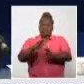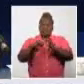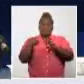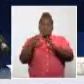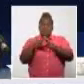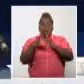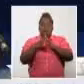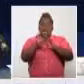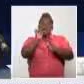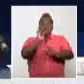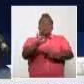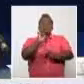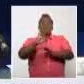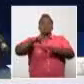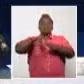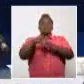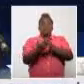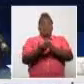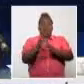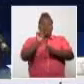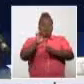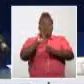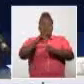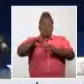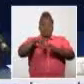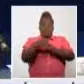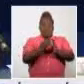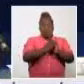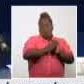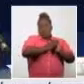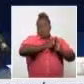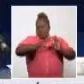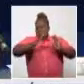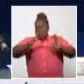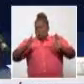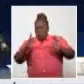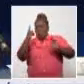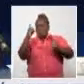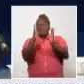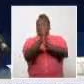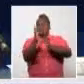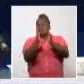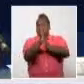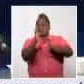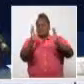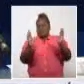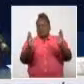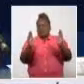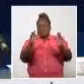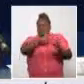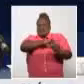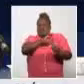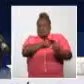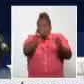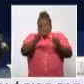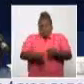the start of the symptoms or from the detection as an asymptomatic contact,